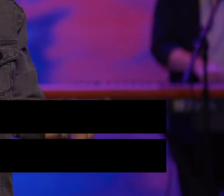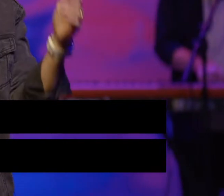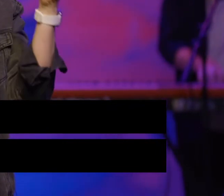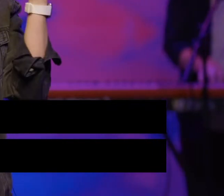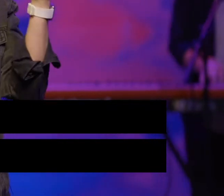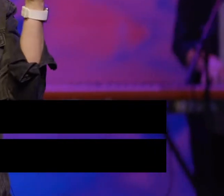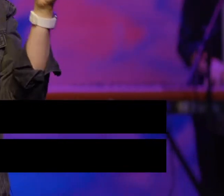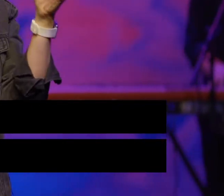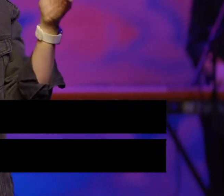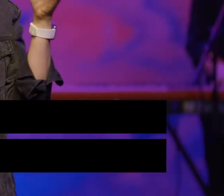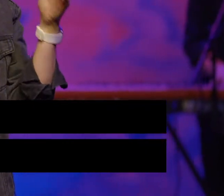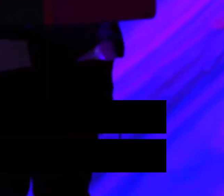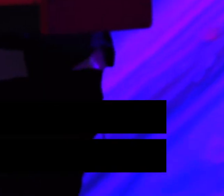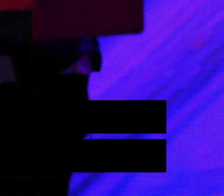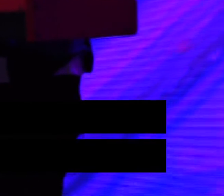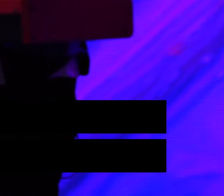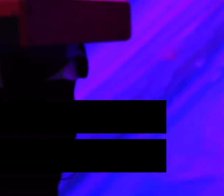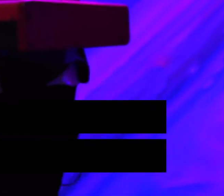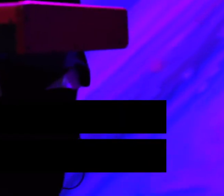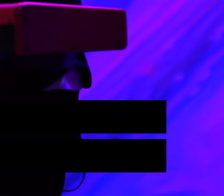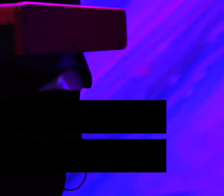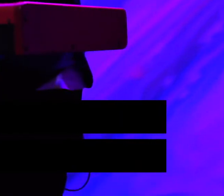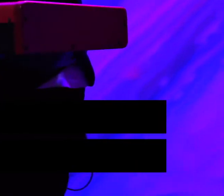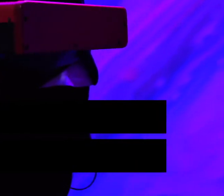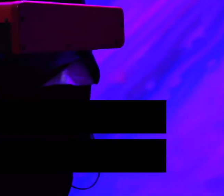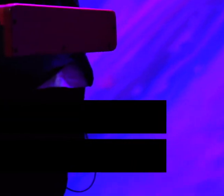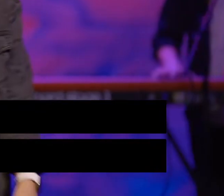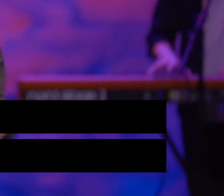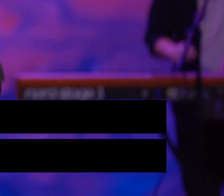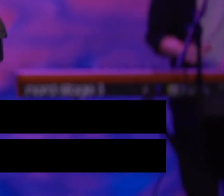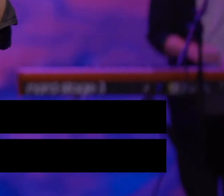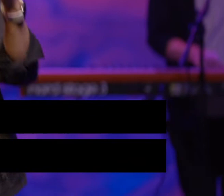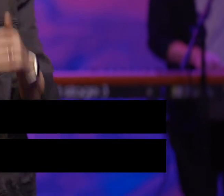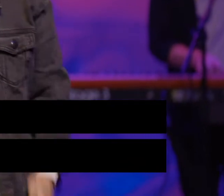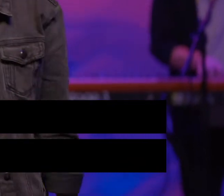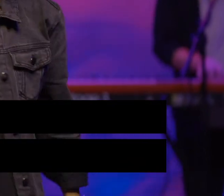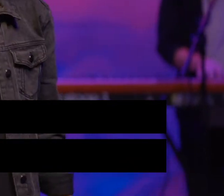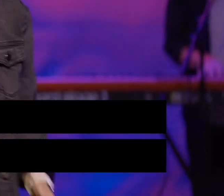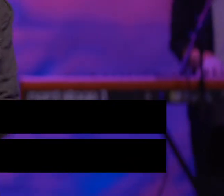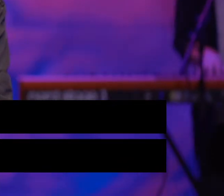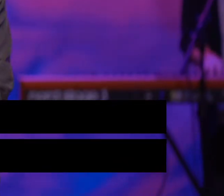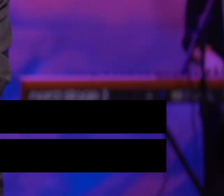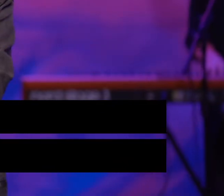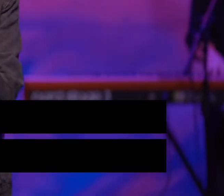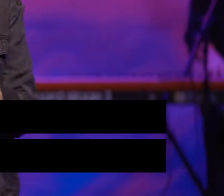yet. No, you've never ever failed me, Father. Come on, sing this with us.